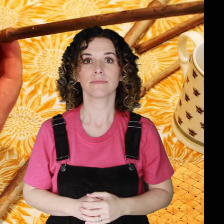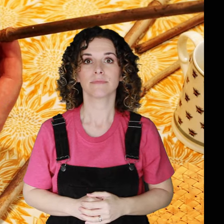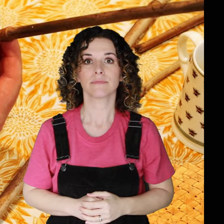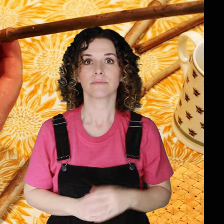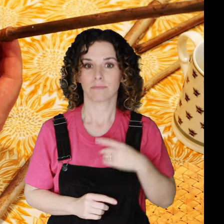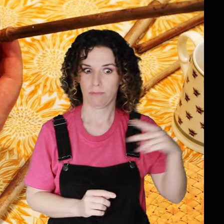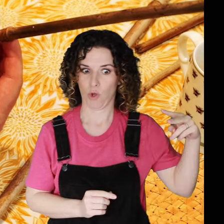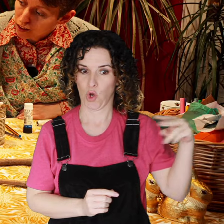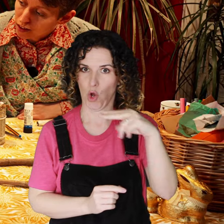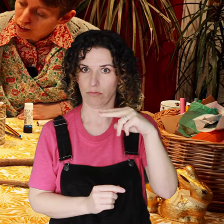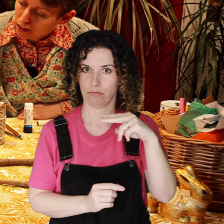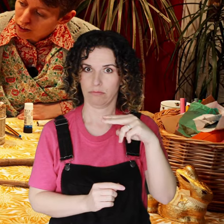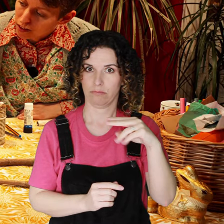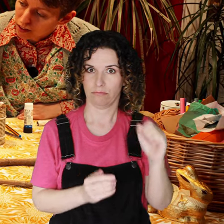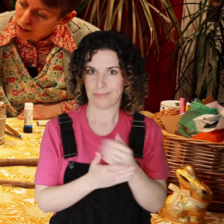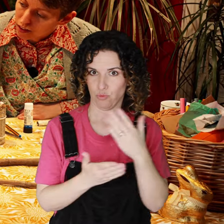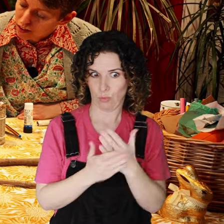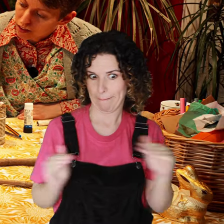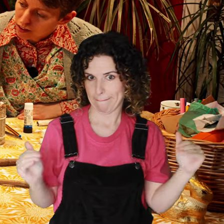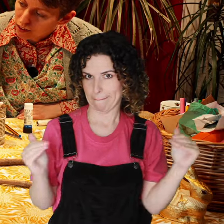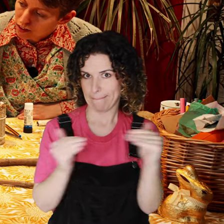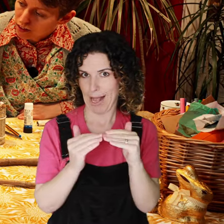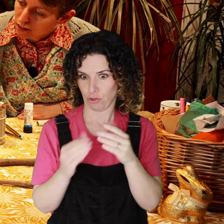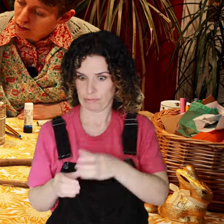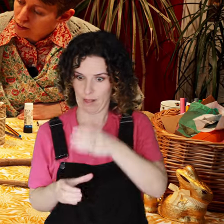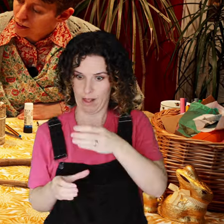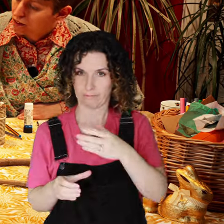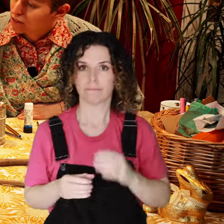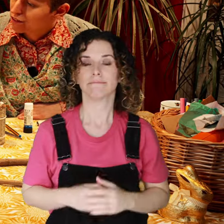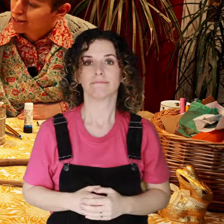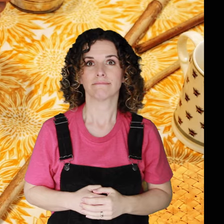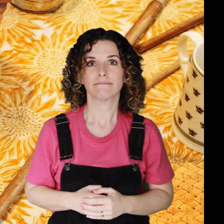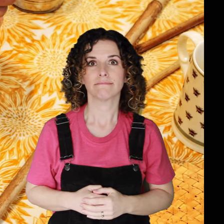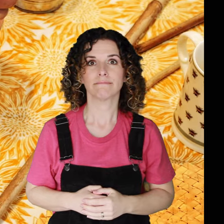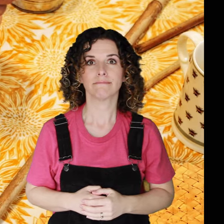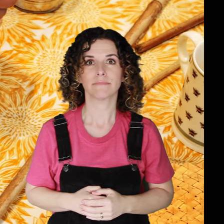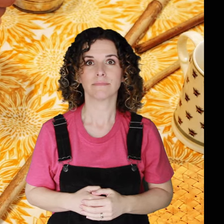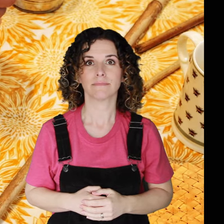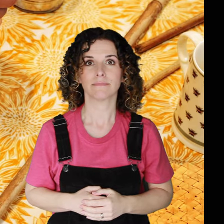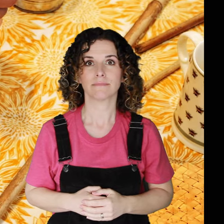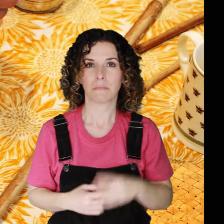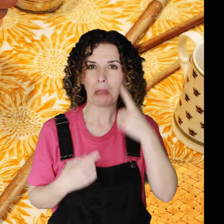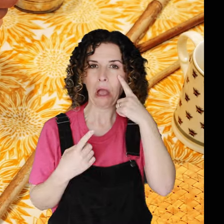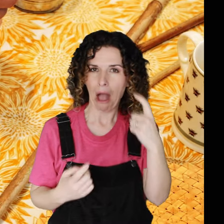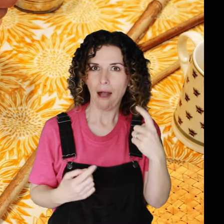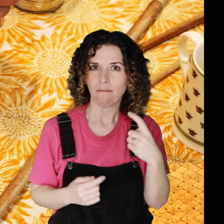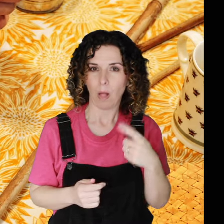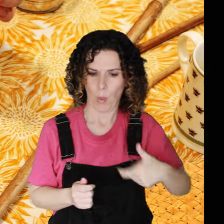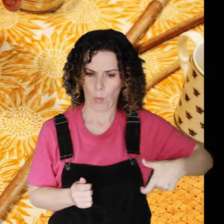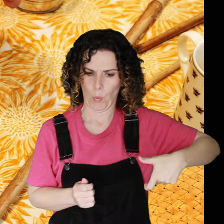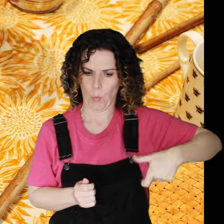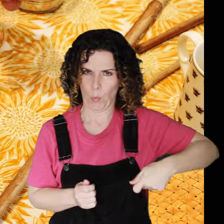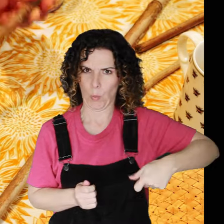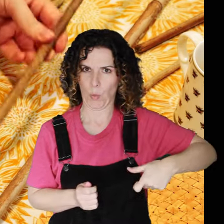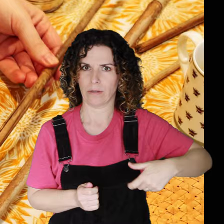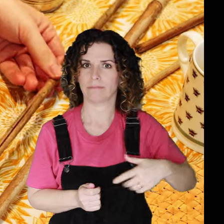can. And very carefully I'm going to cut them that length with some secateurs. But you